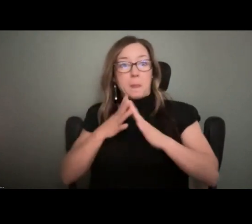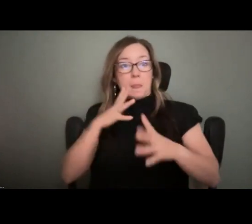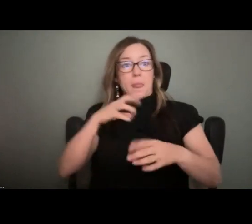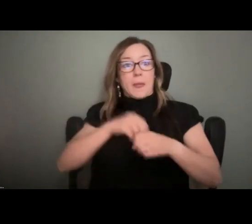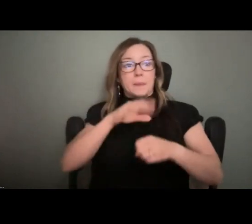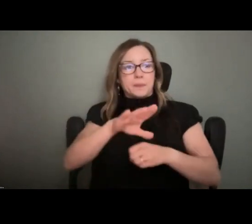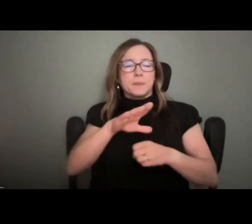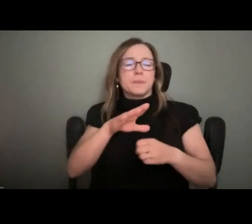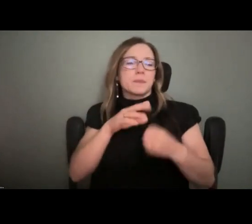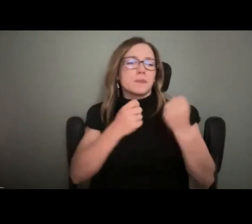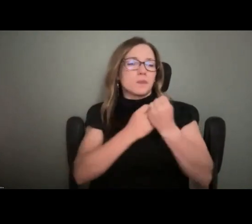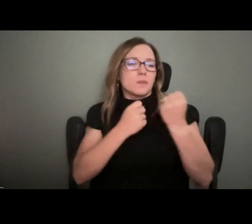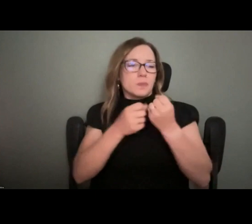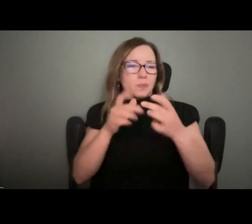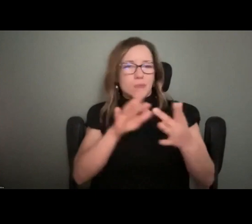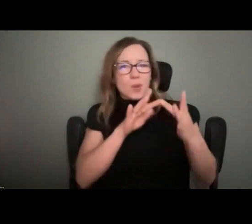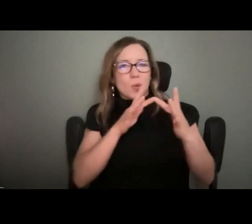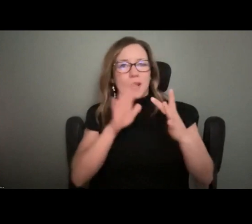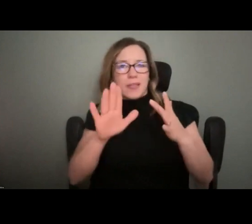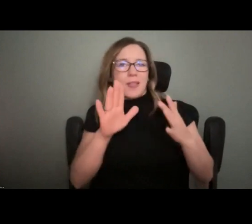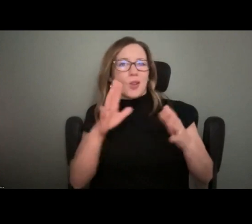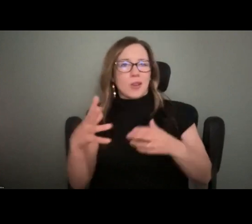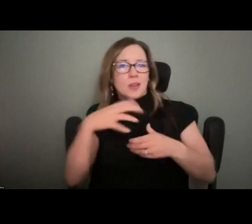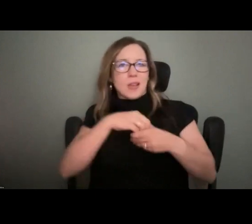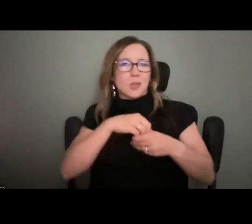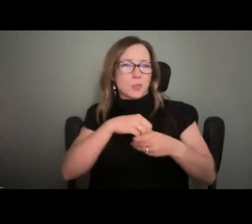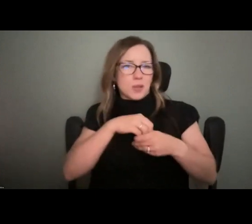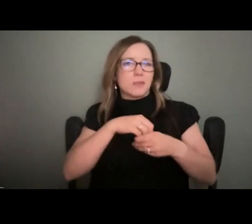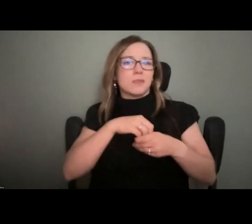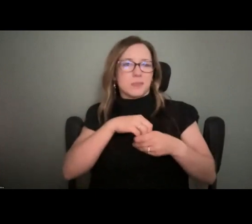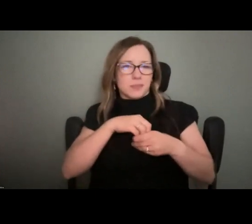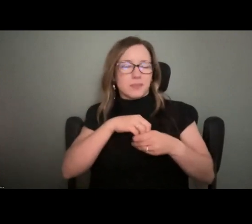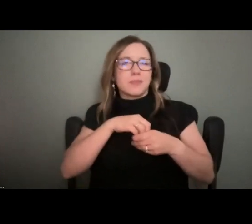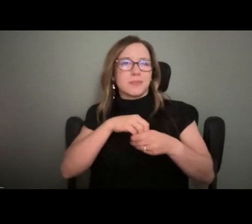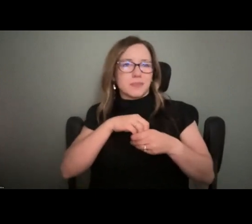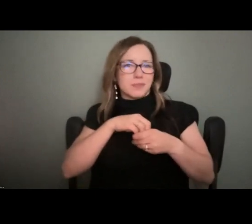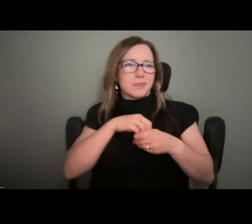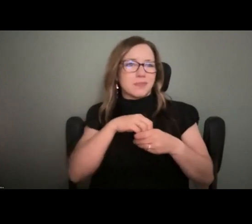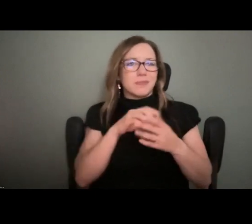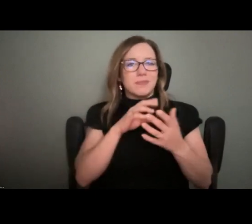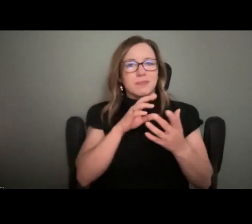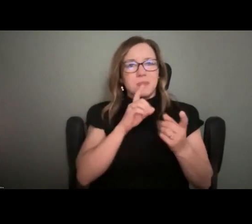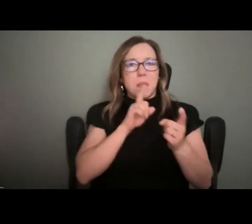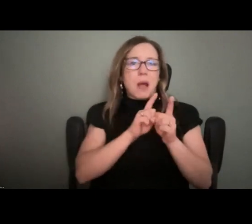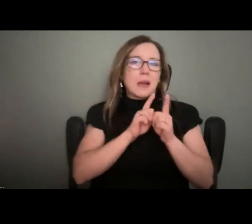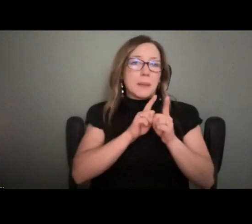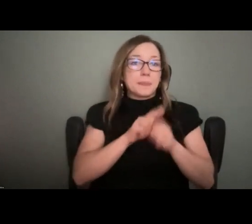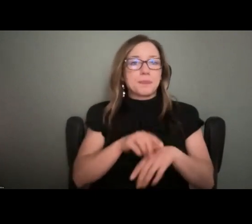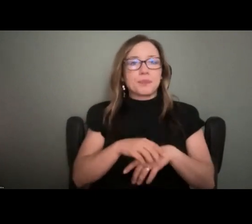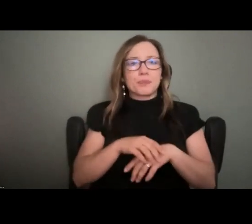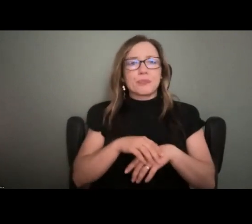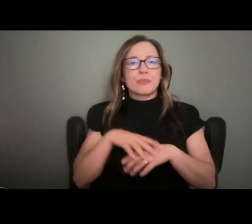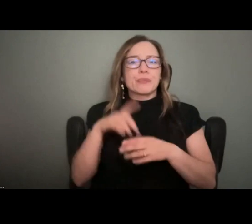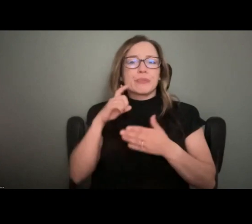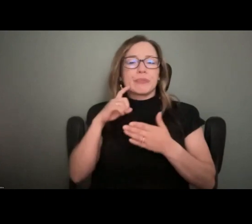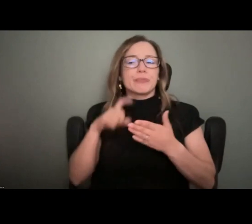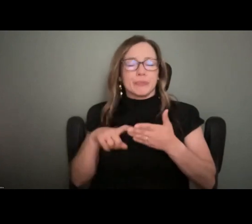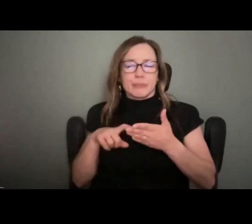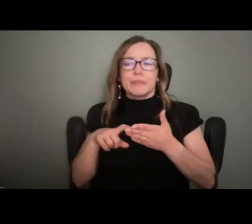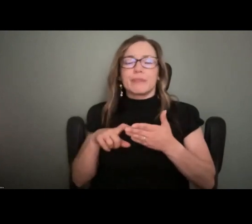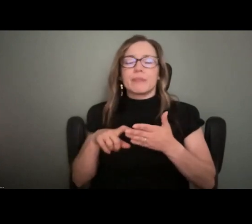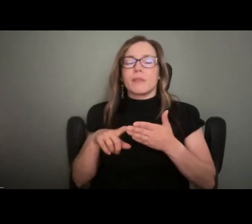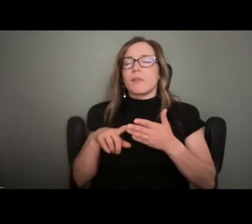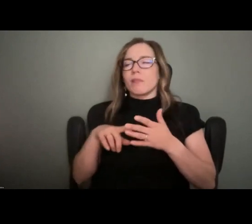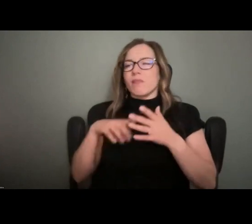social engagement buddy in a sense. Coaching and consultation can help caregivers identify their own goals, which